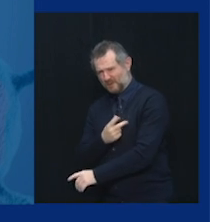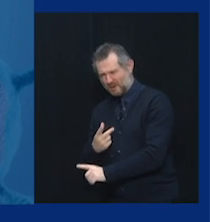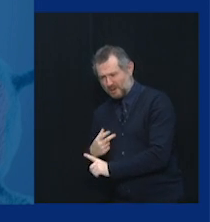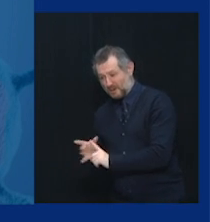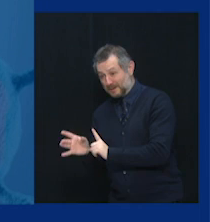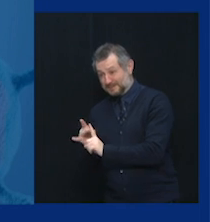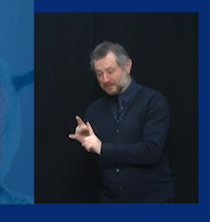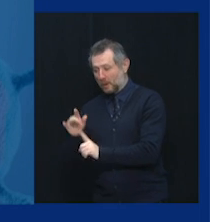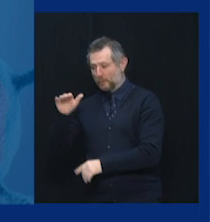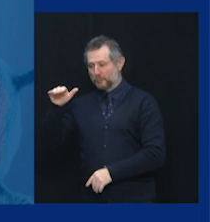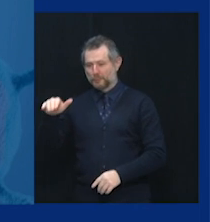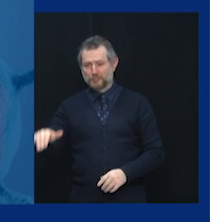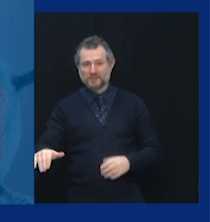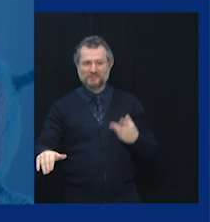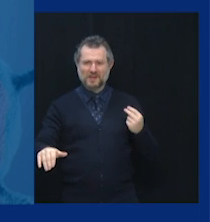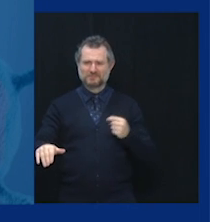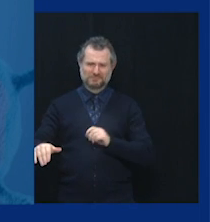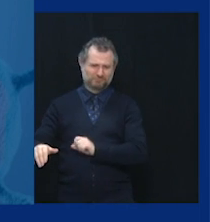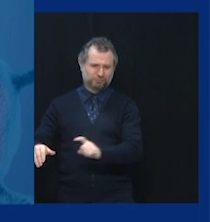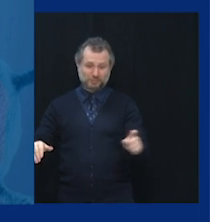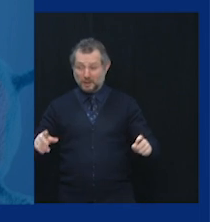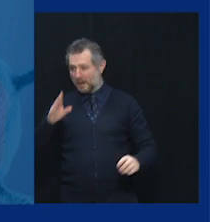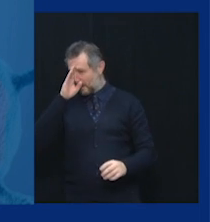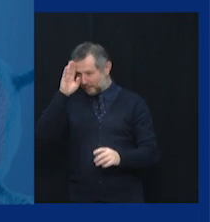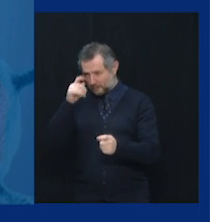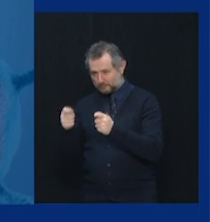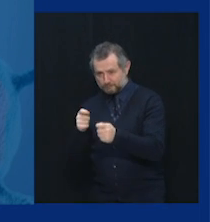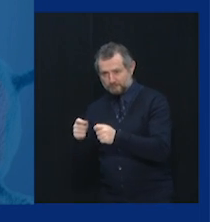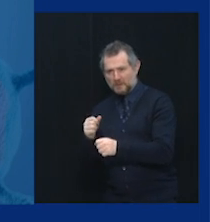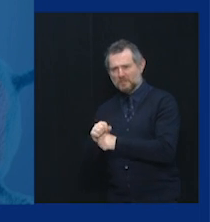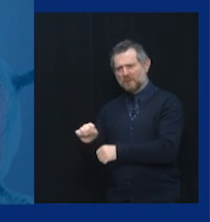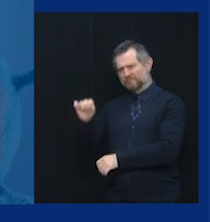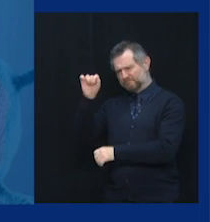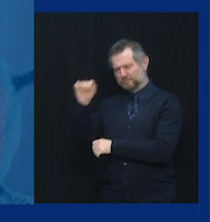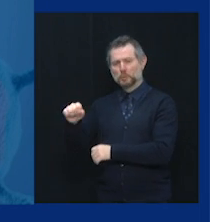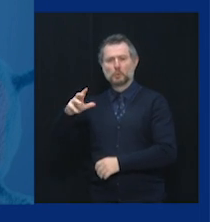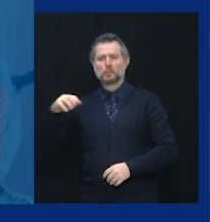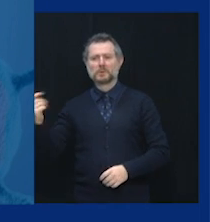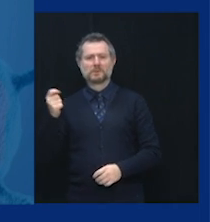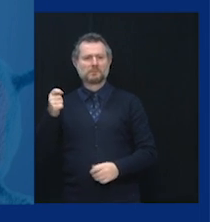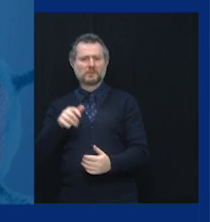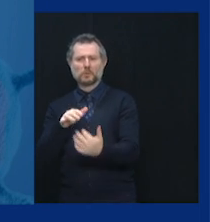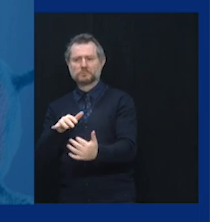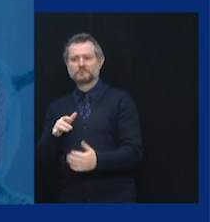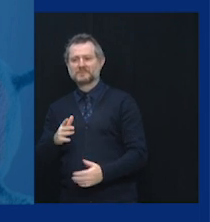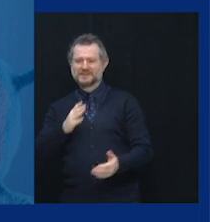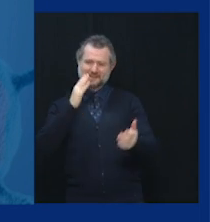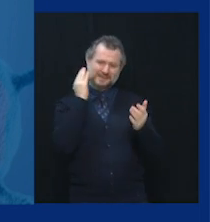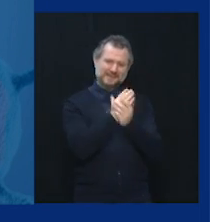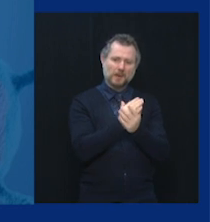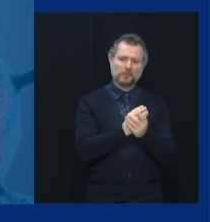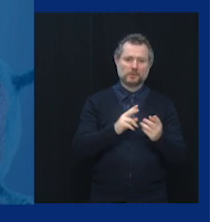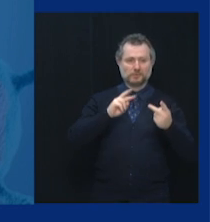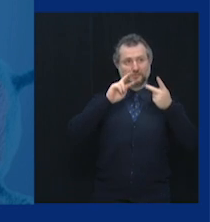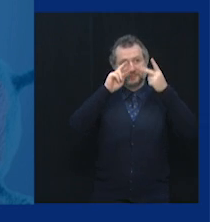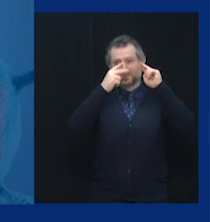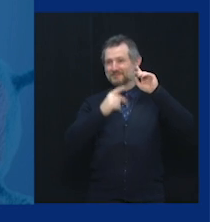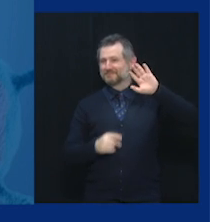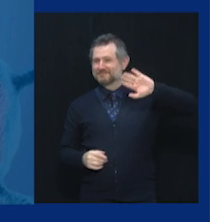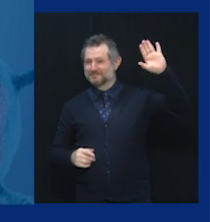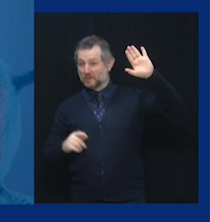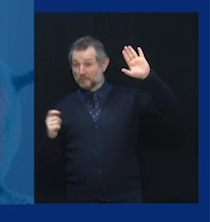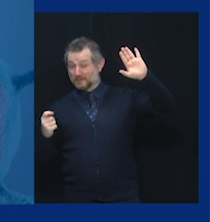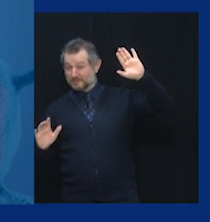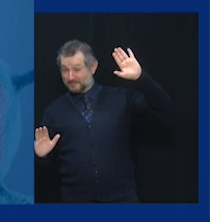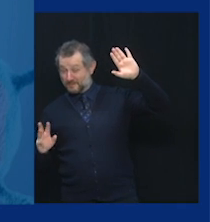hospitals, win the COVID war, stop the strains, win the COVID war. Job 1. At